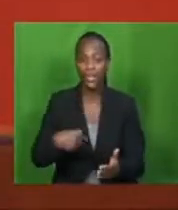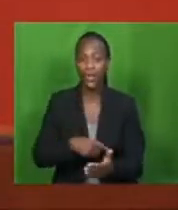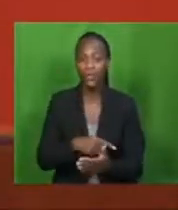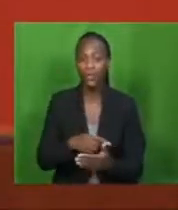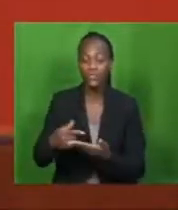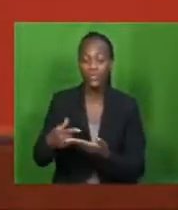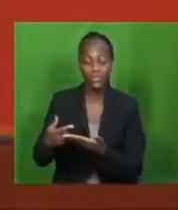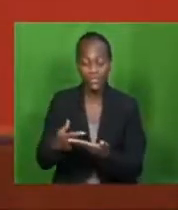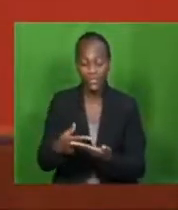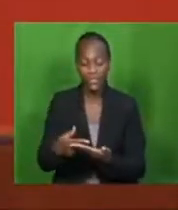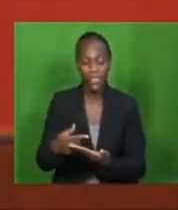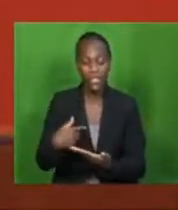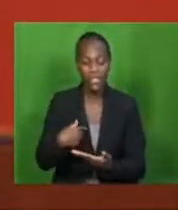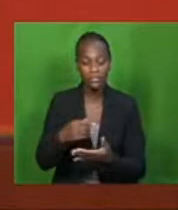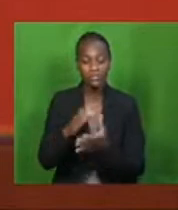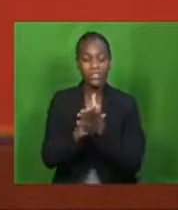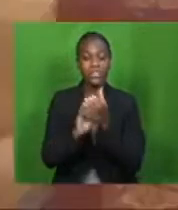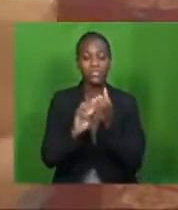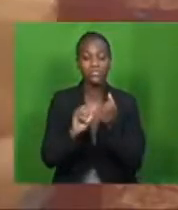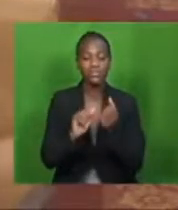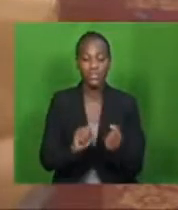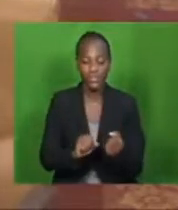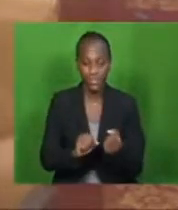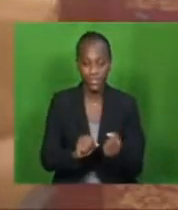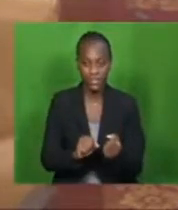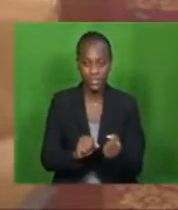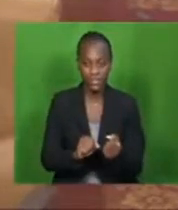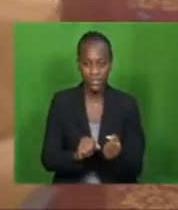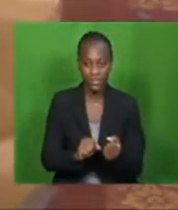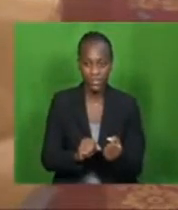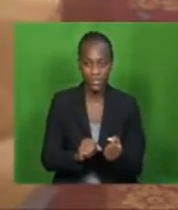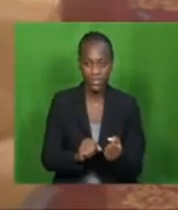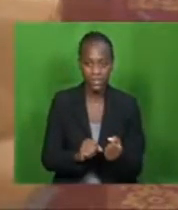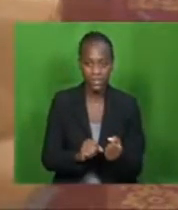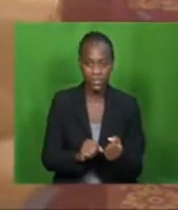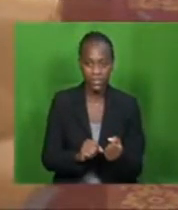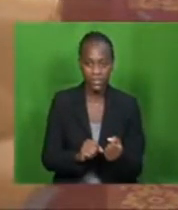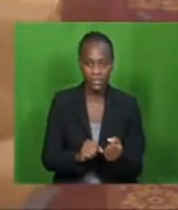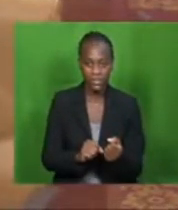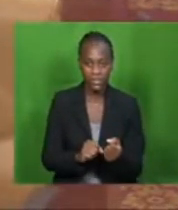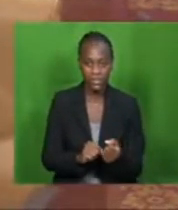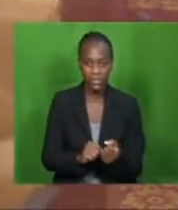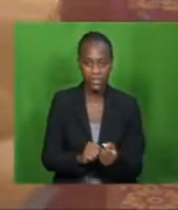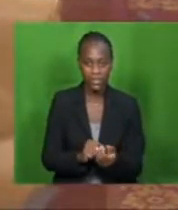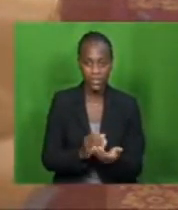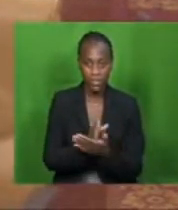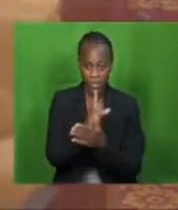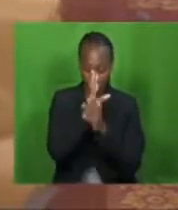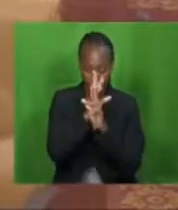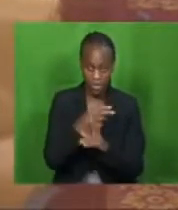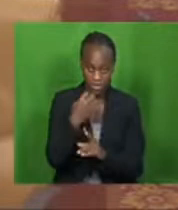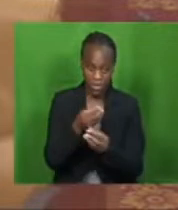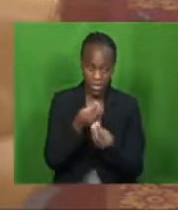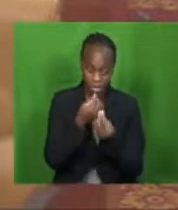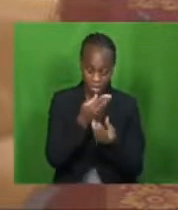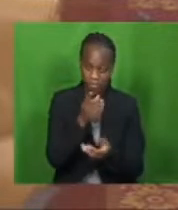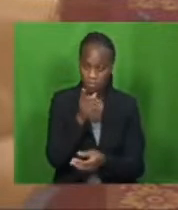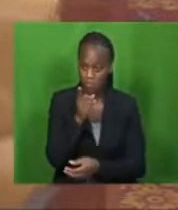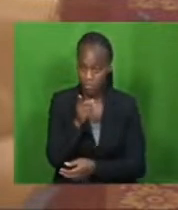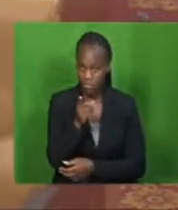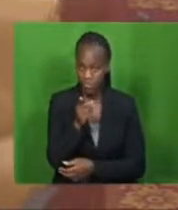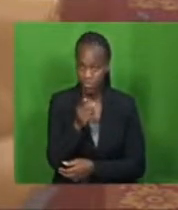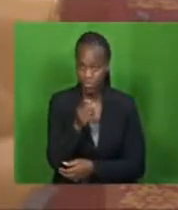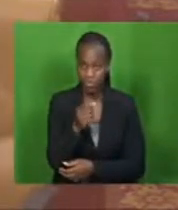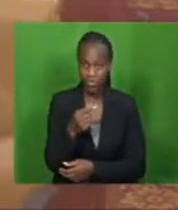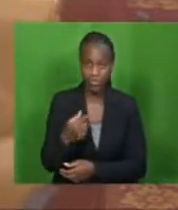I strongly believe that a word has been given to you by the Right Honourable Speaker that we must